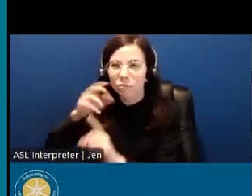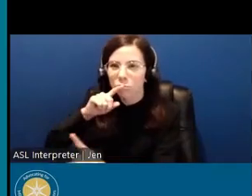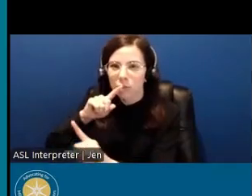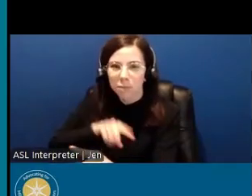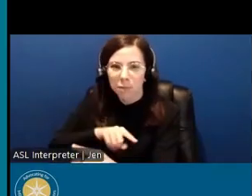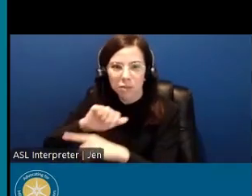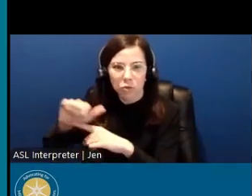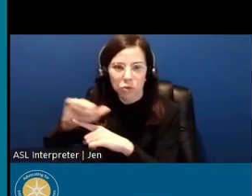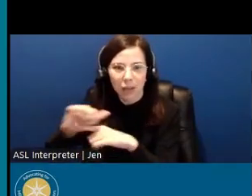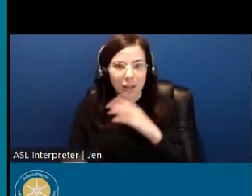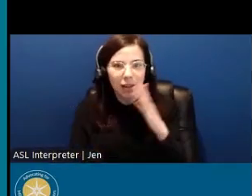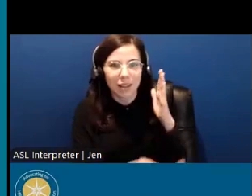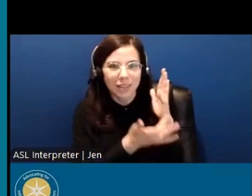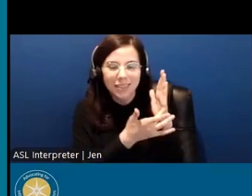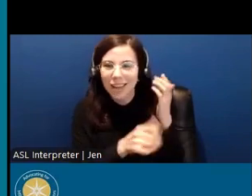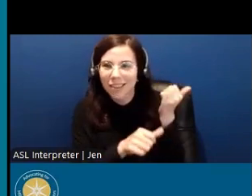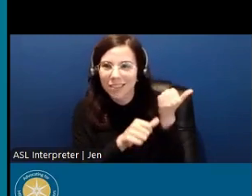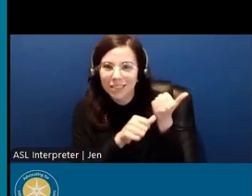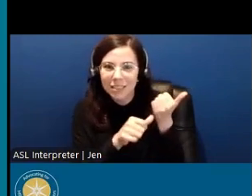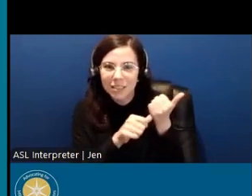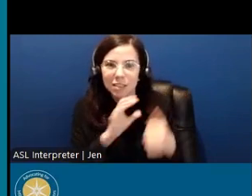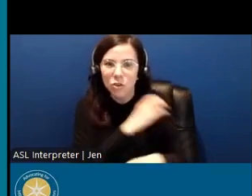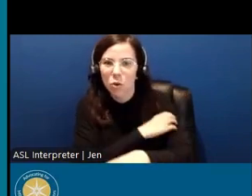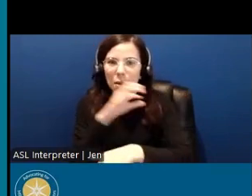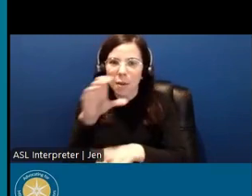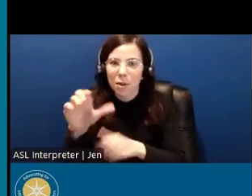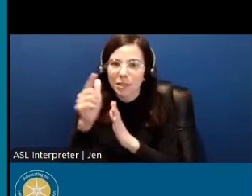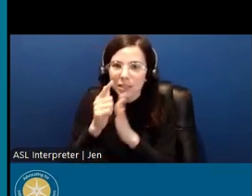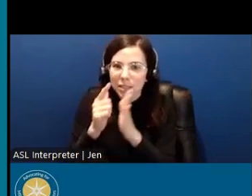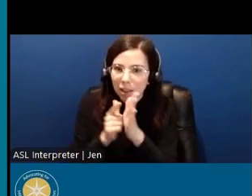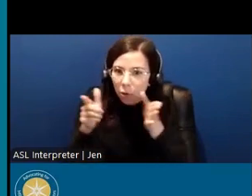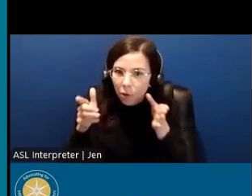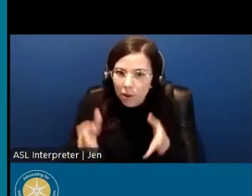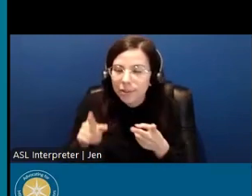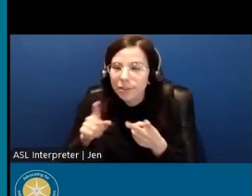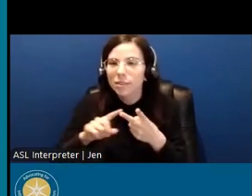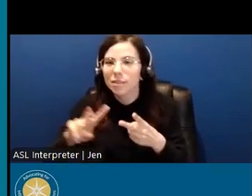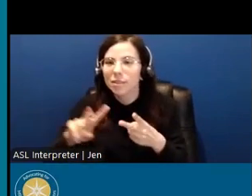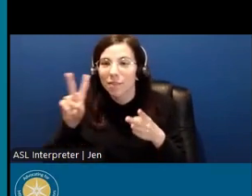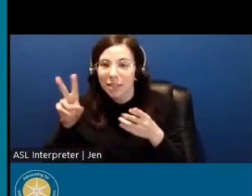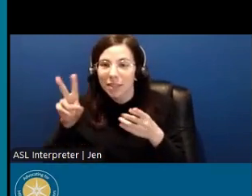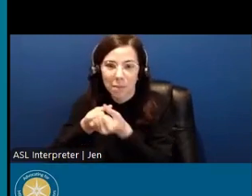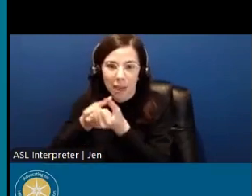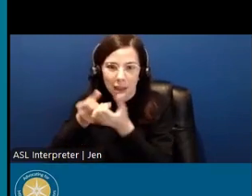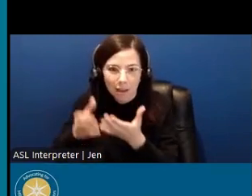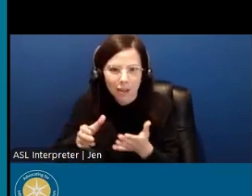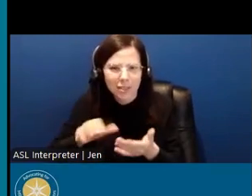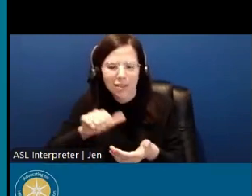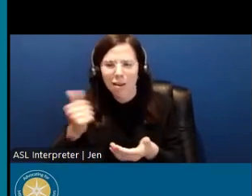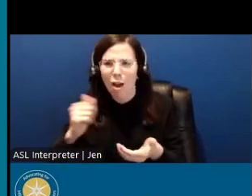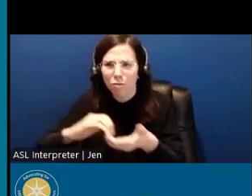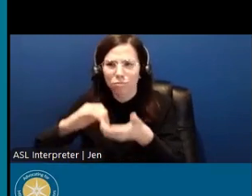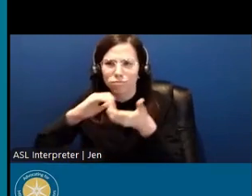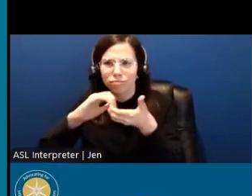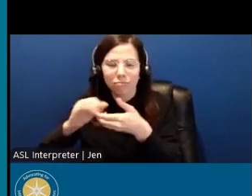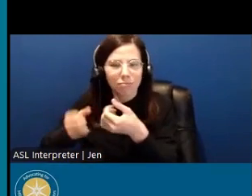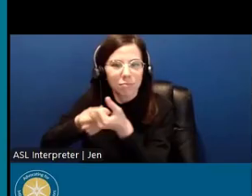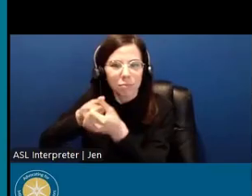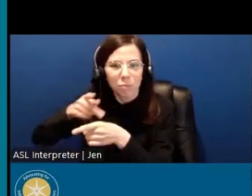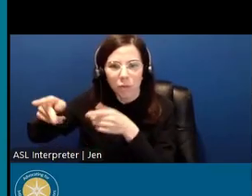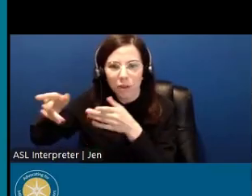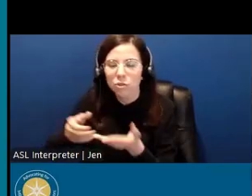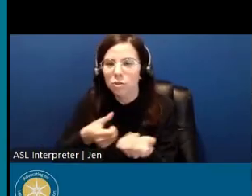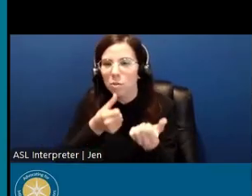assistance that empowers legal personnel, victim advocates, and allied professionals to support military-connected survivors of